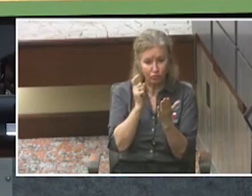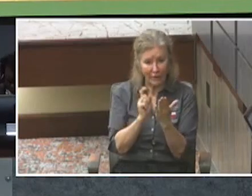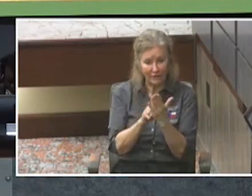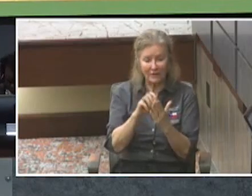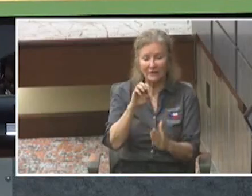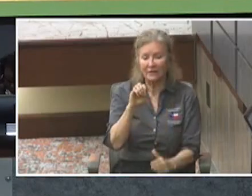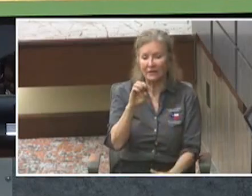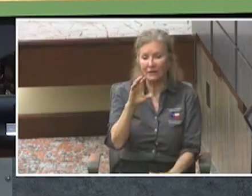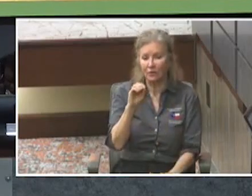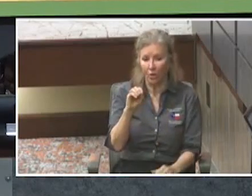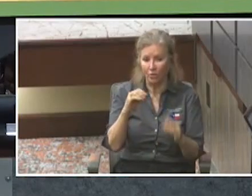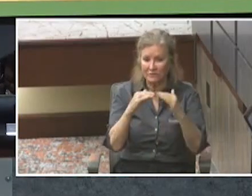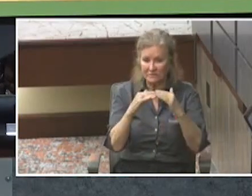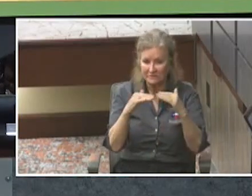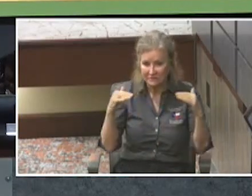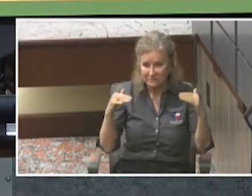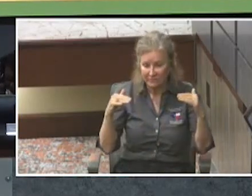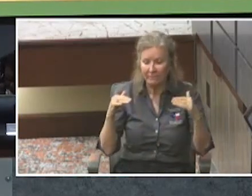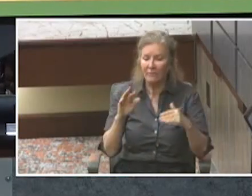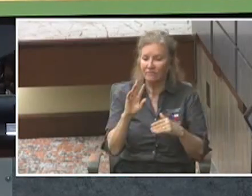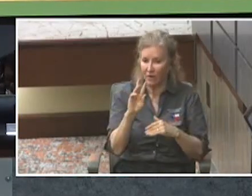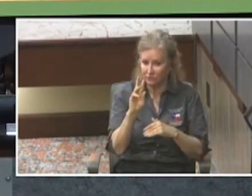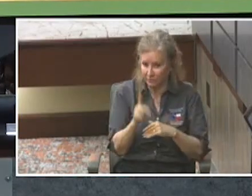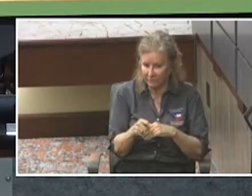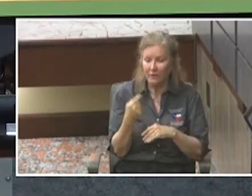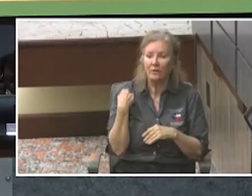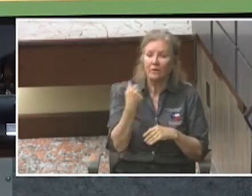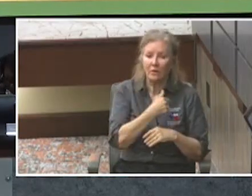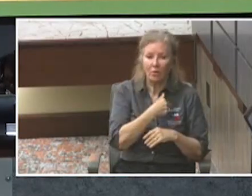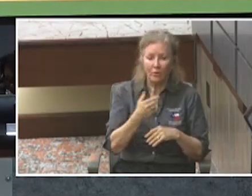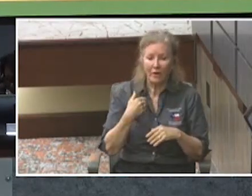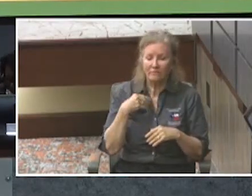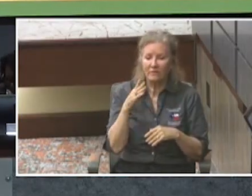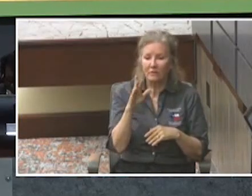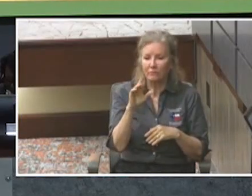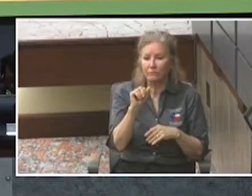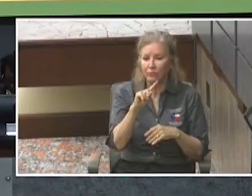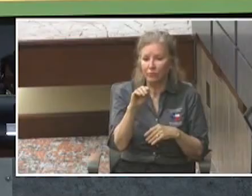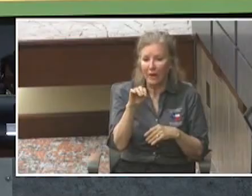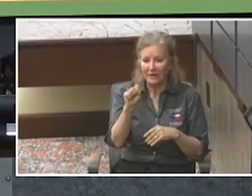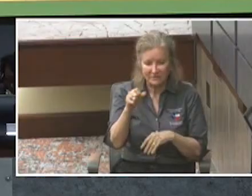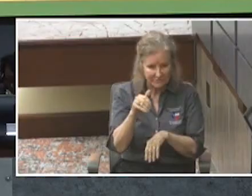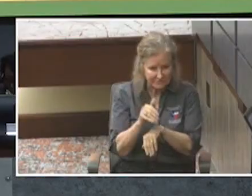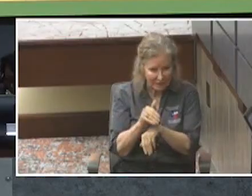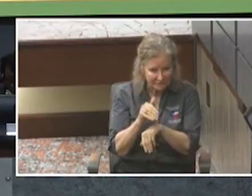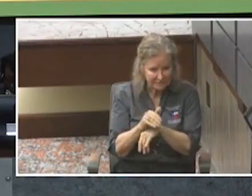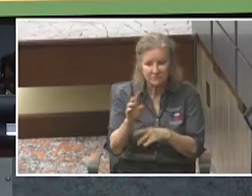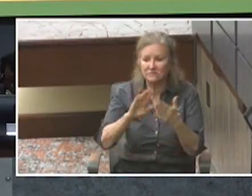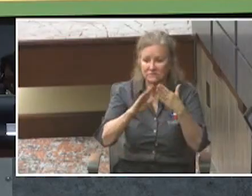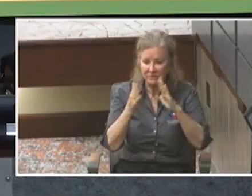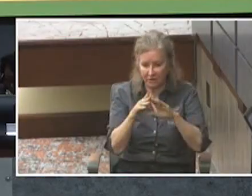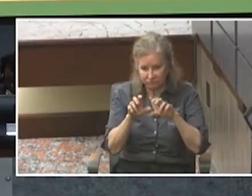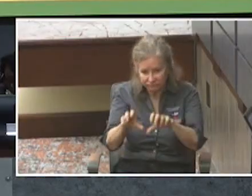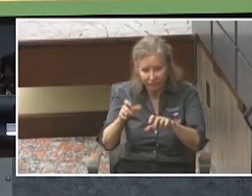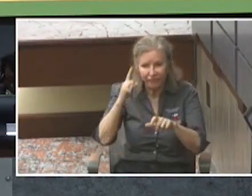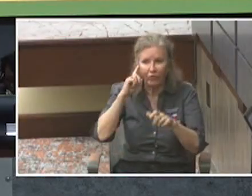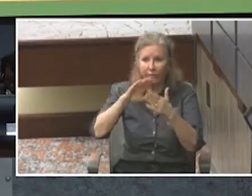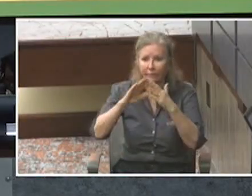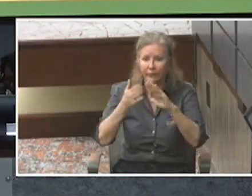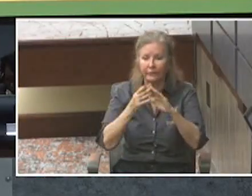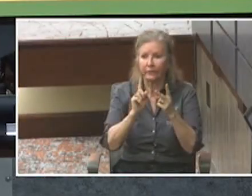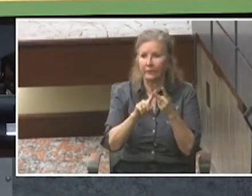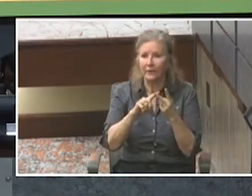that Foster Pavilion exists in. You know, we have Brazos Nights, which the city invests in for the community. We also have